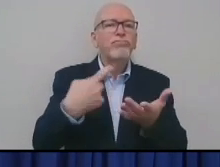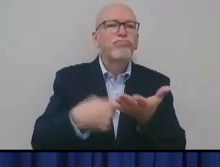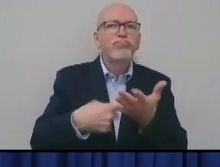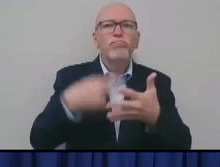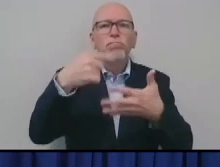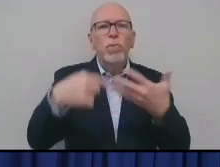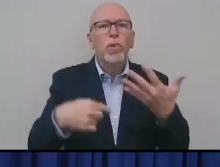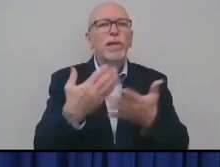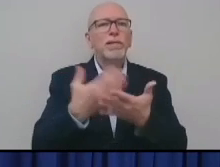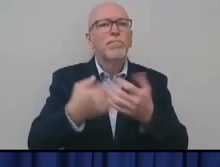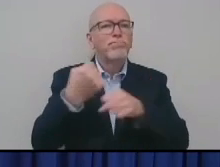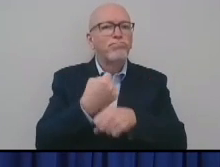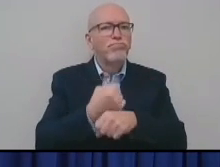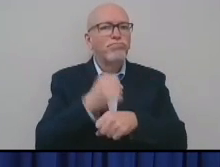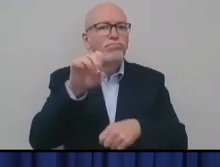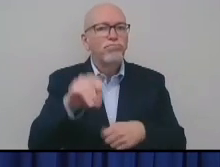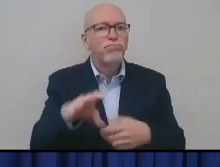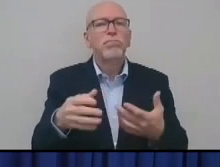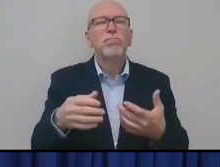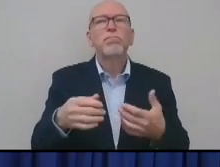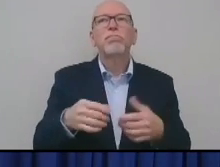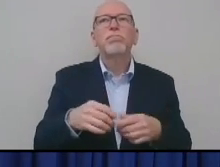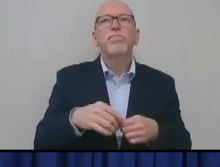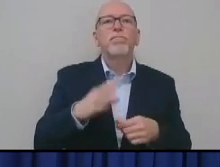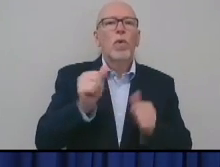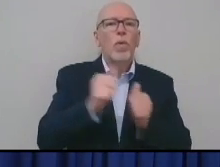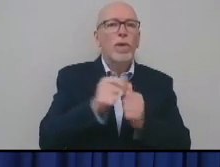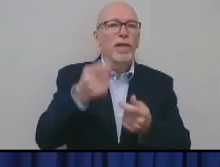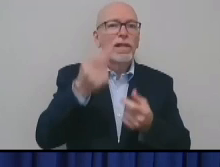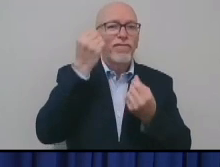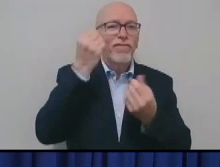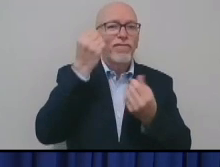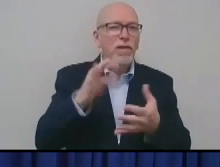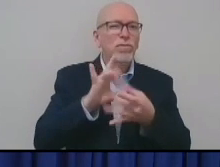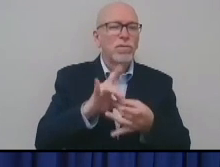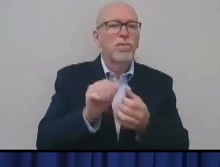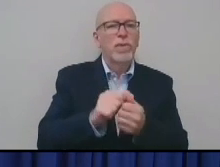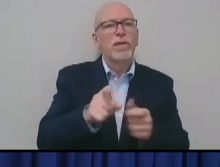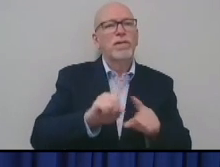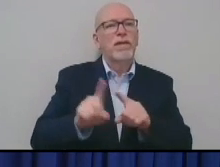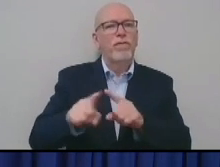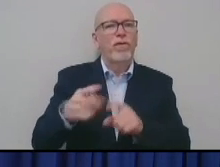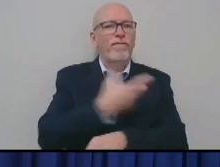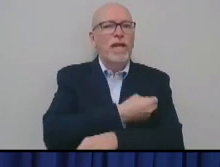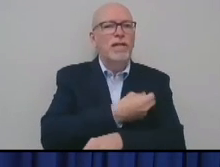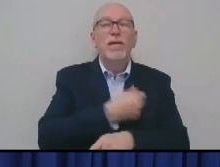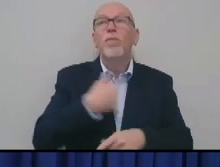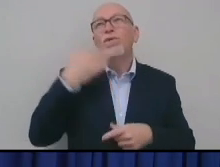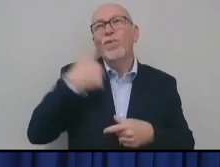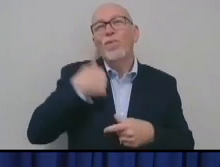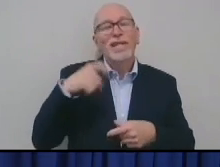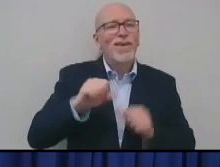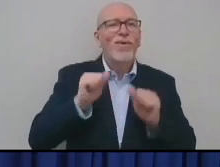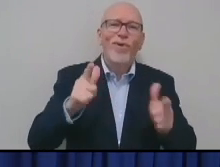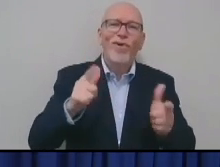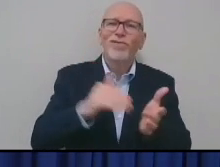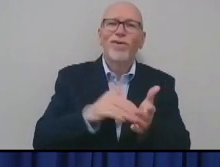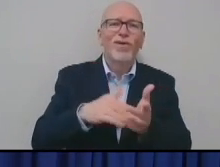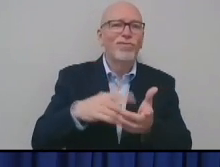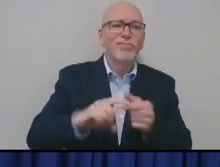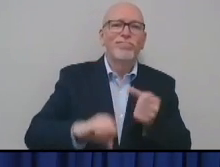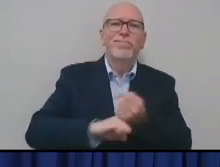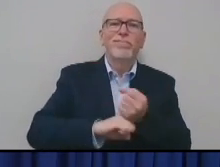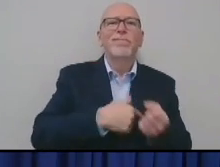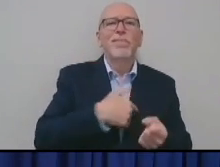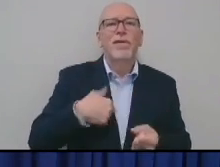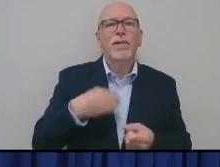I talked about earlier, and links and information about the different vaccines, because we do know that we need all of our providers on board, and plus anybody else in